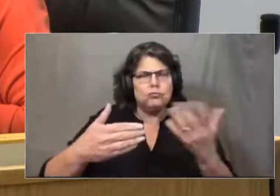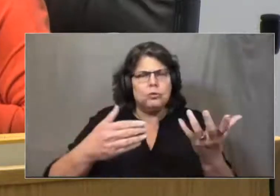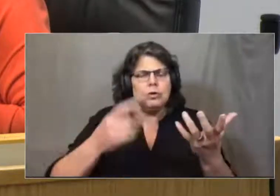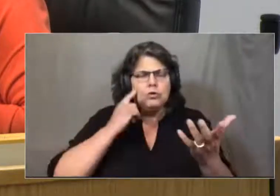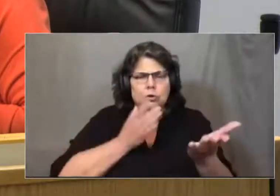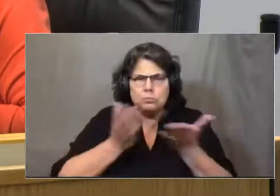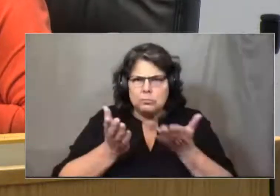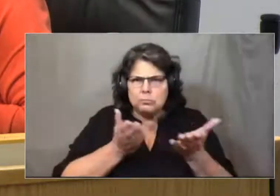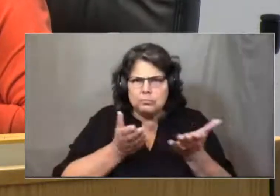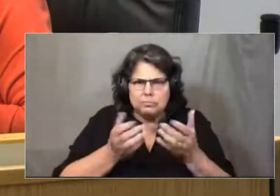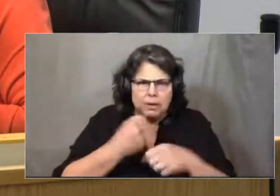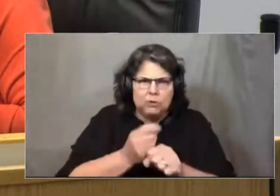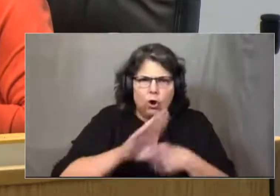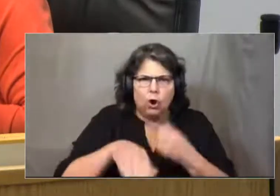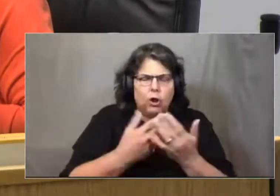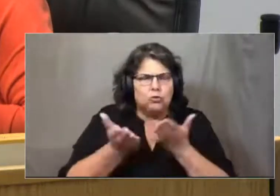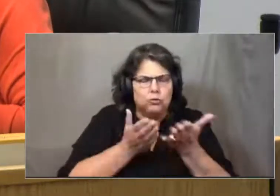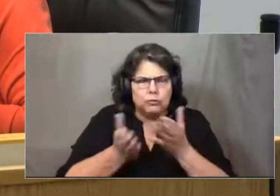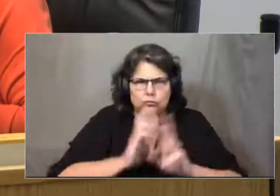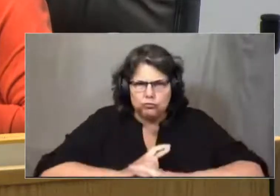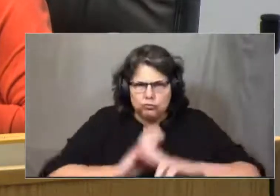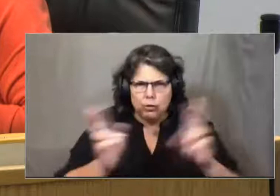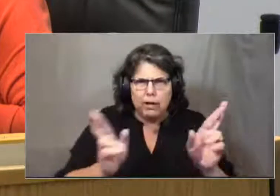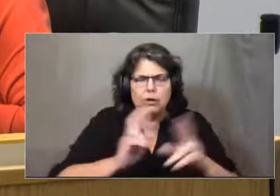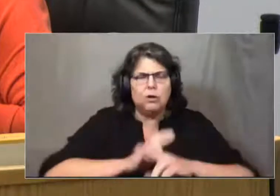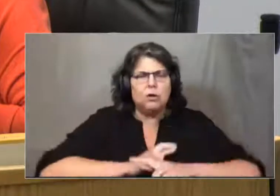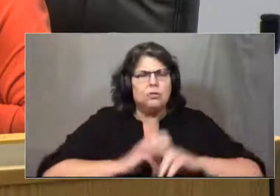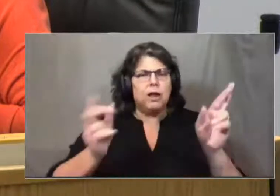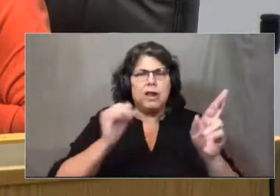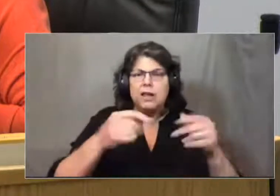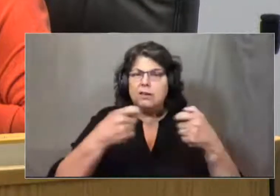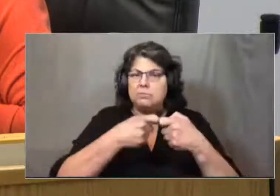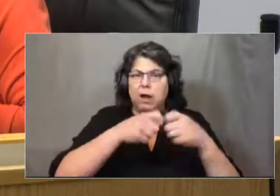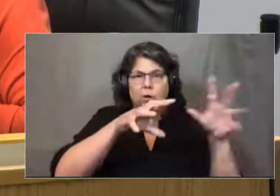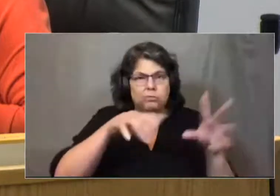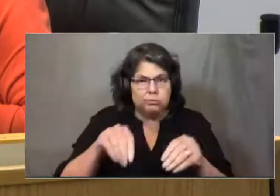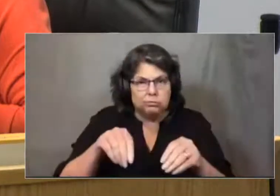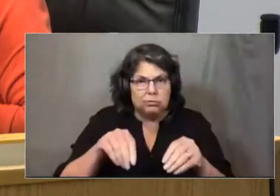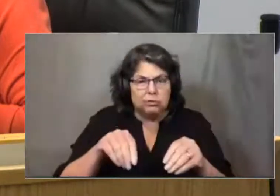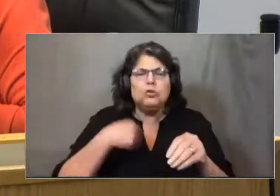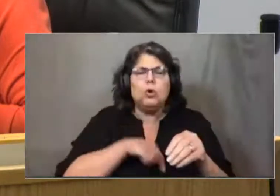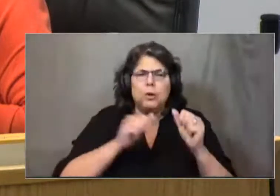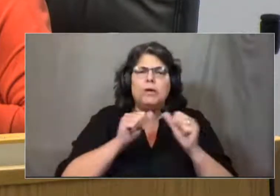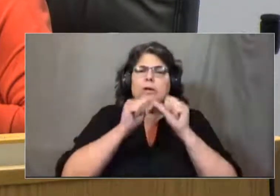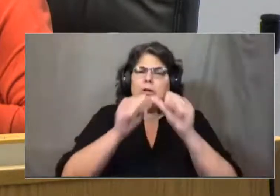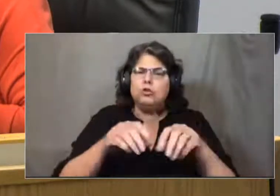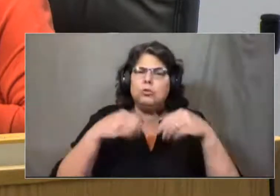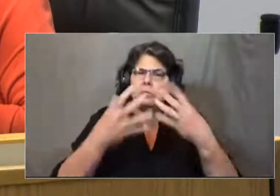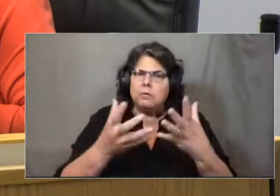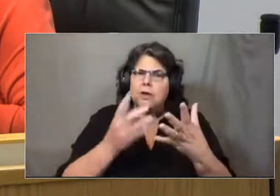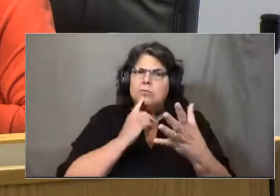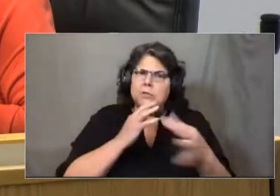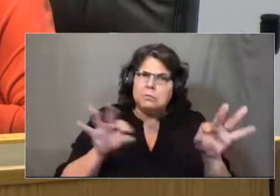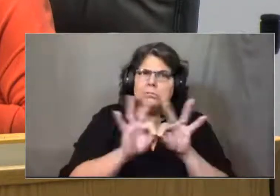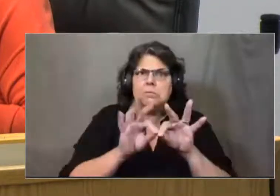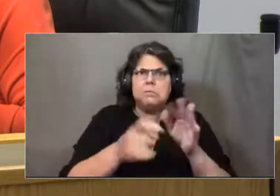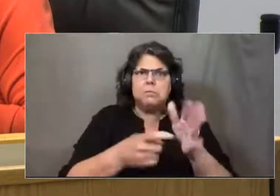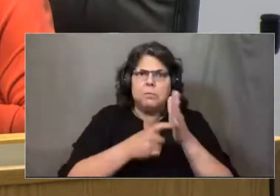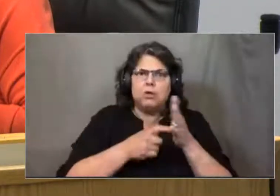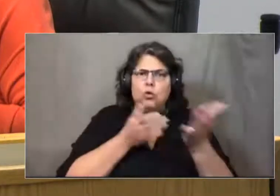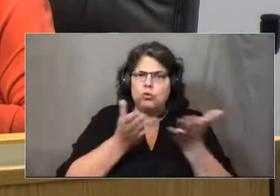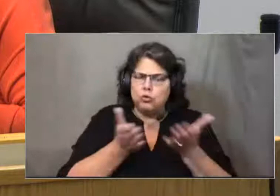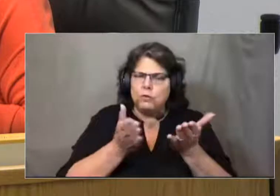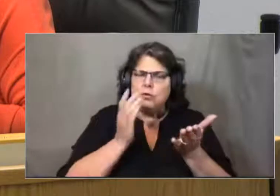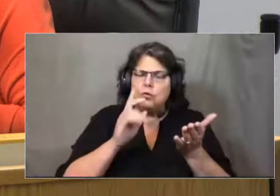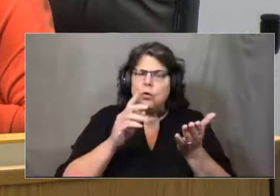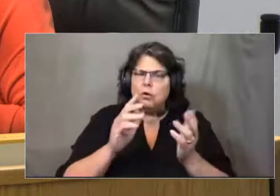public safety power shutoff so that we could continue to provide essential services to the public. Along with